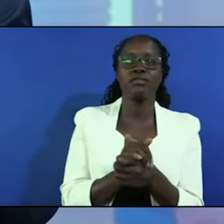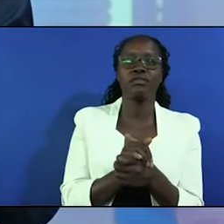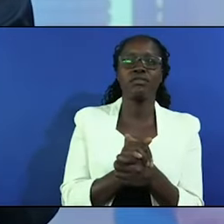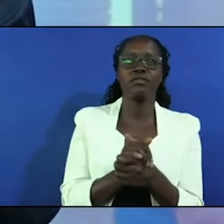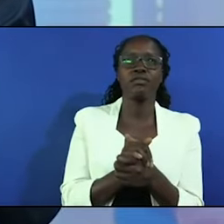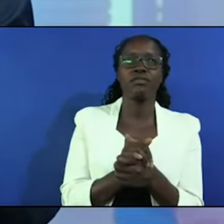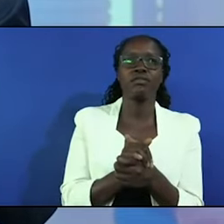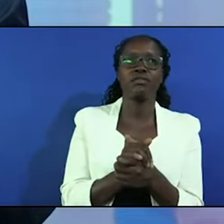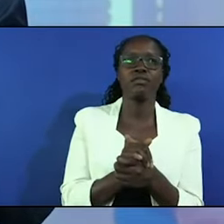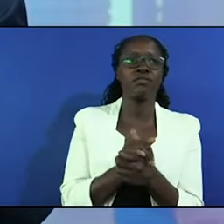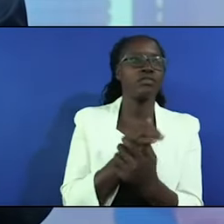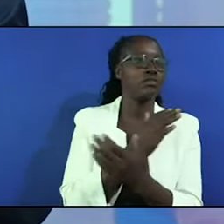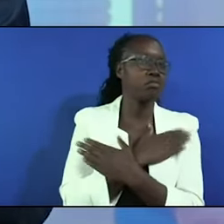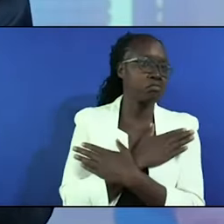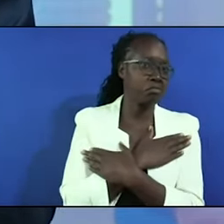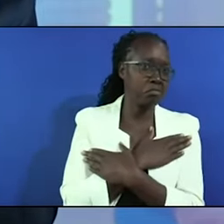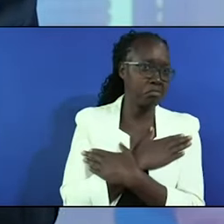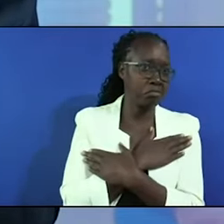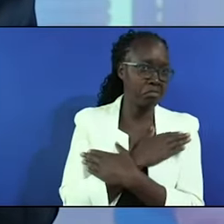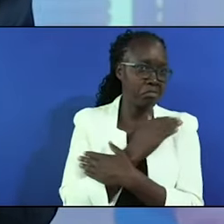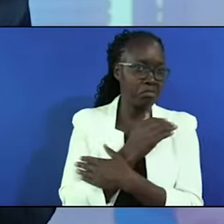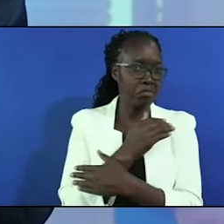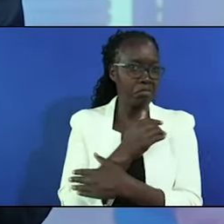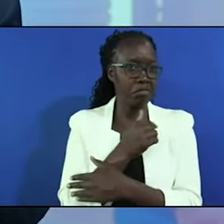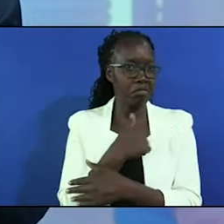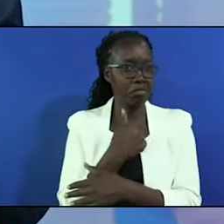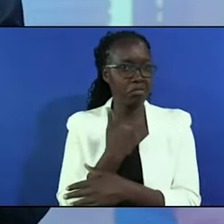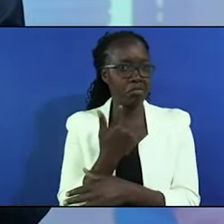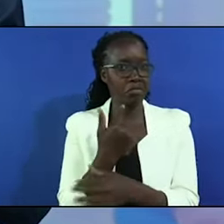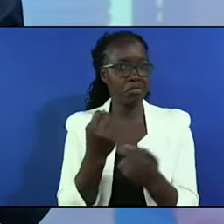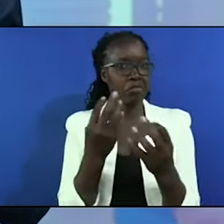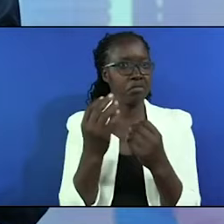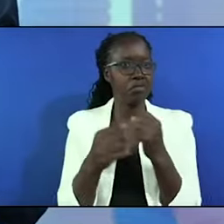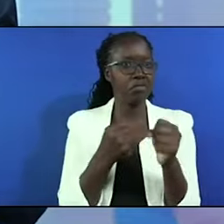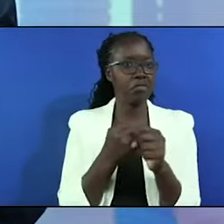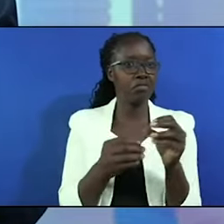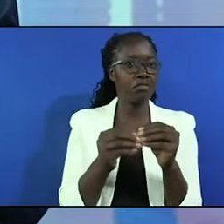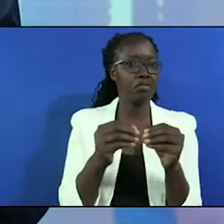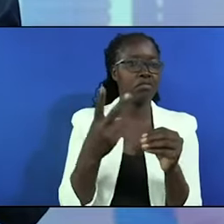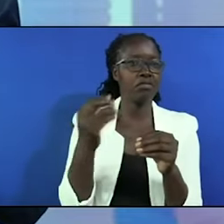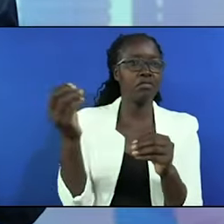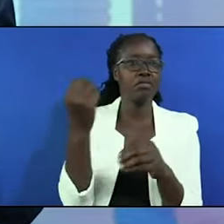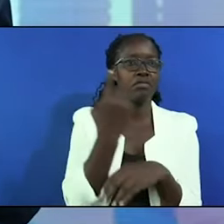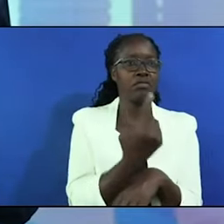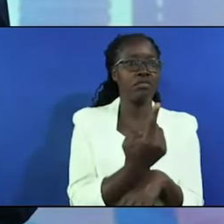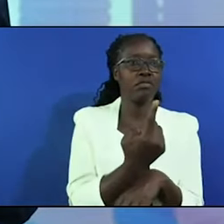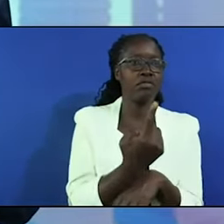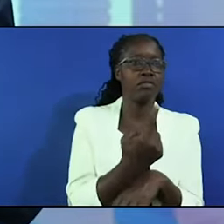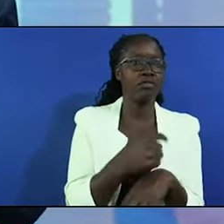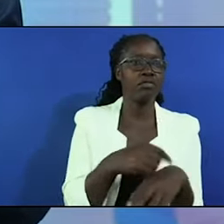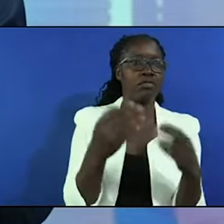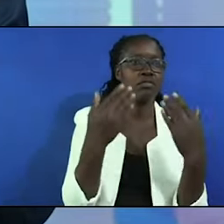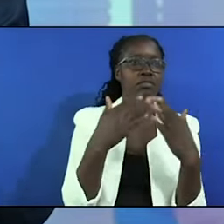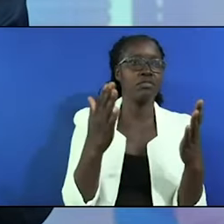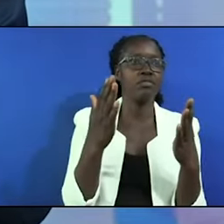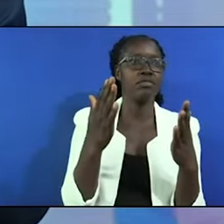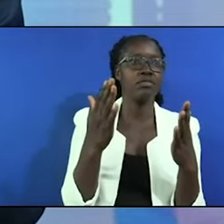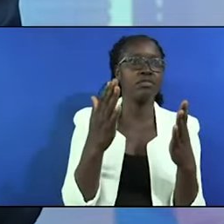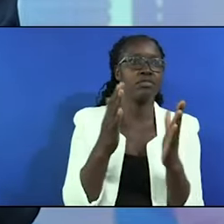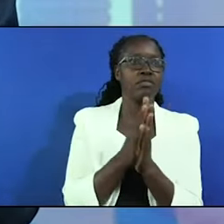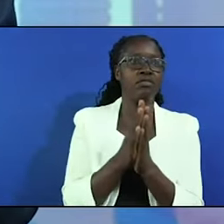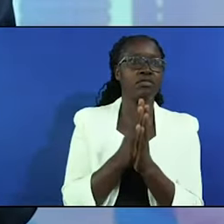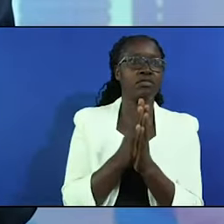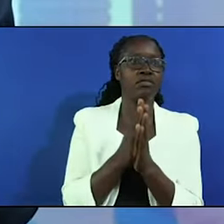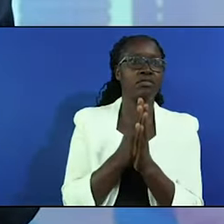Pastor Cliff is a friend of mine for many years. We met in the year 2001 when I had just finished my bachelor's